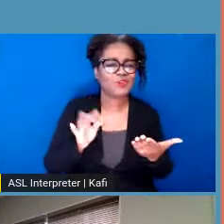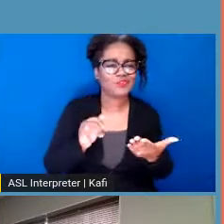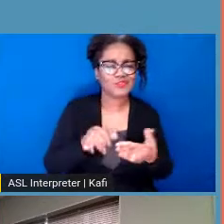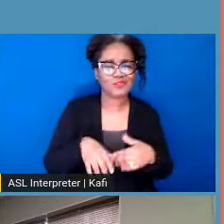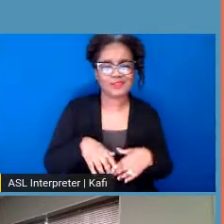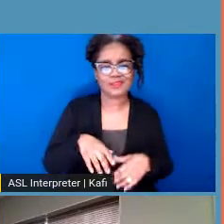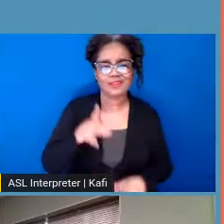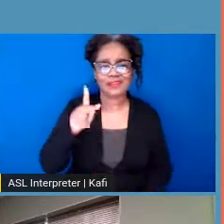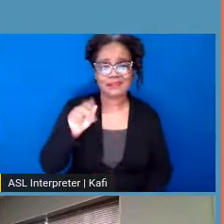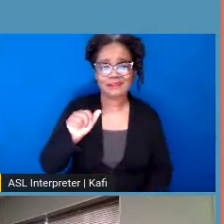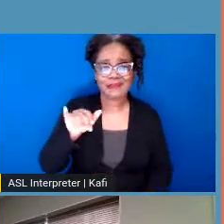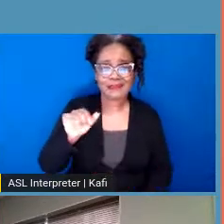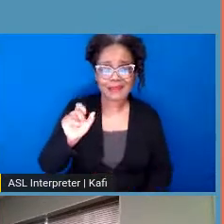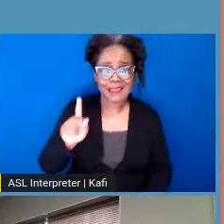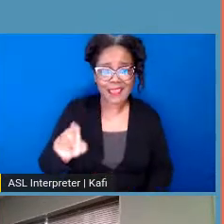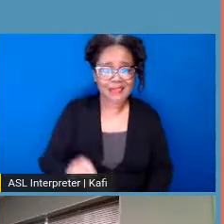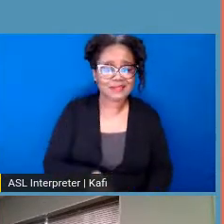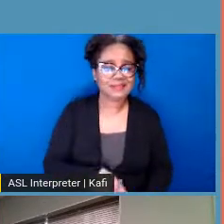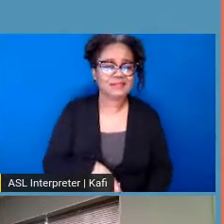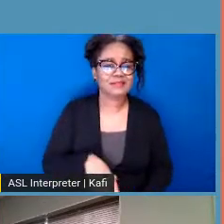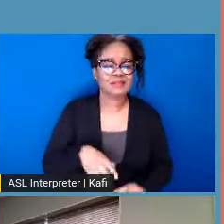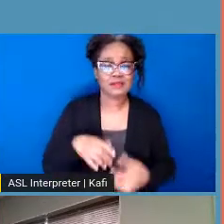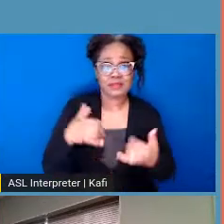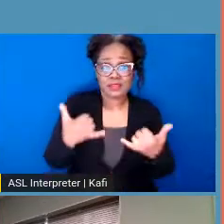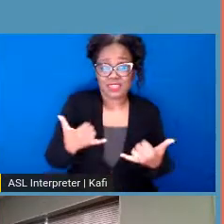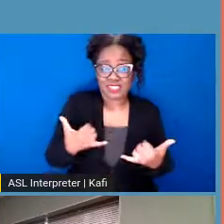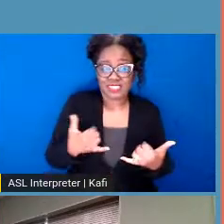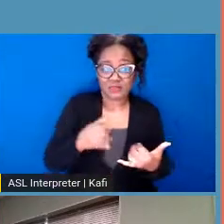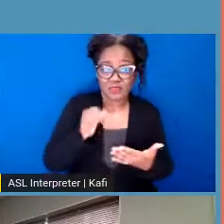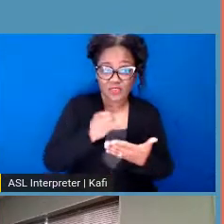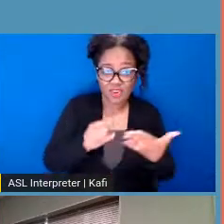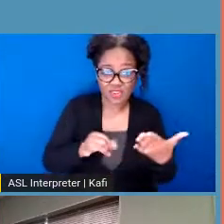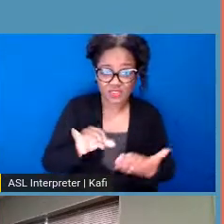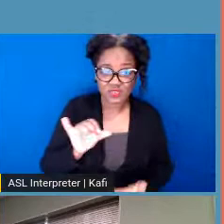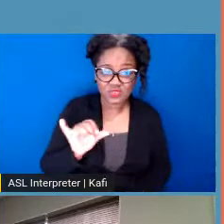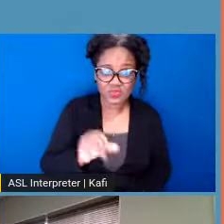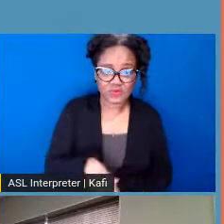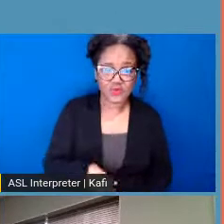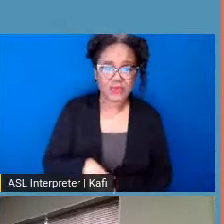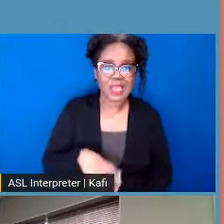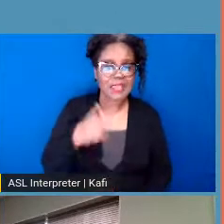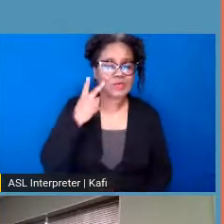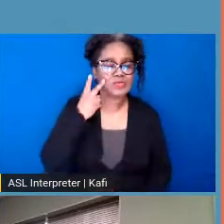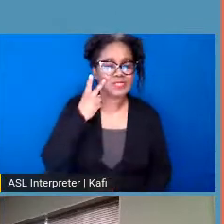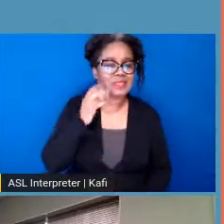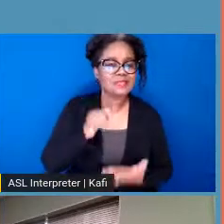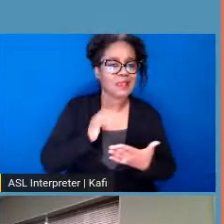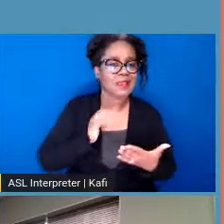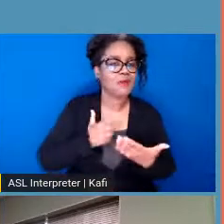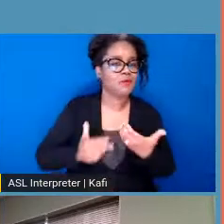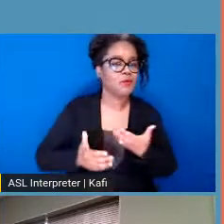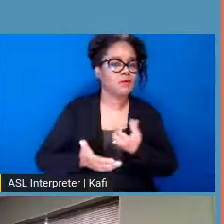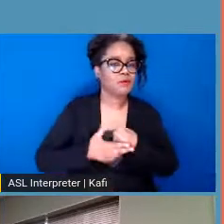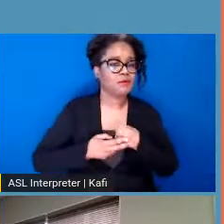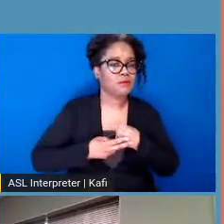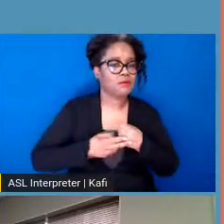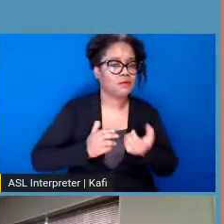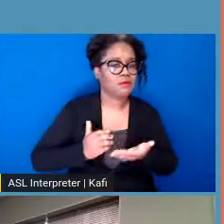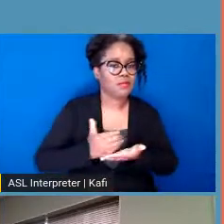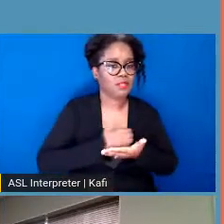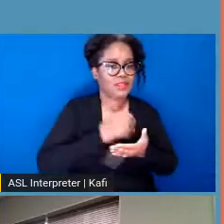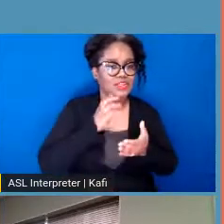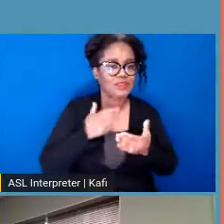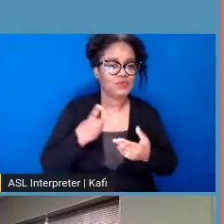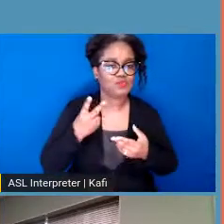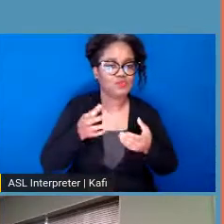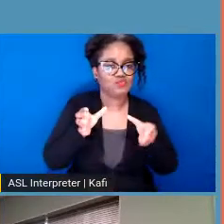and a lot of contemporary art. And then, the collections department split into 2 sides, art and objects, which I worked on, and library and